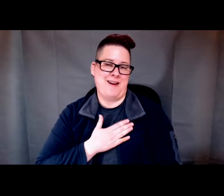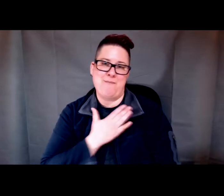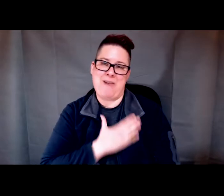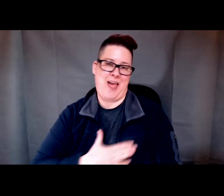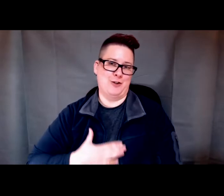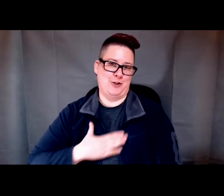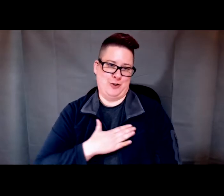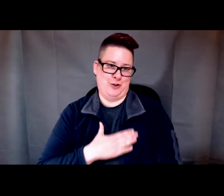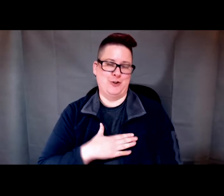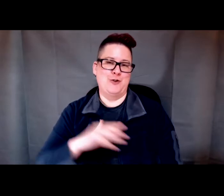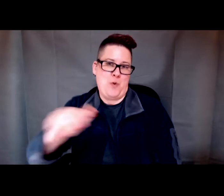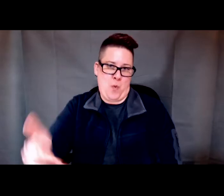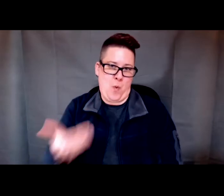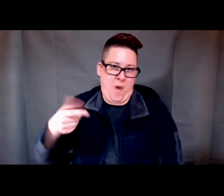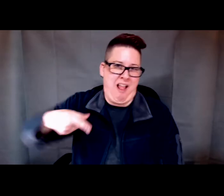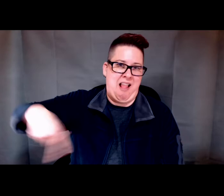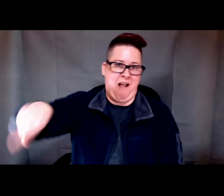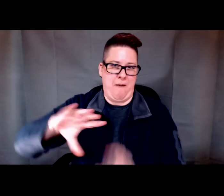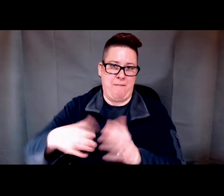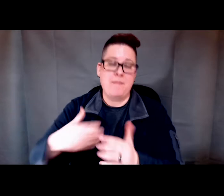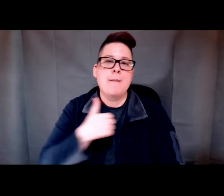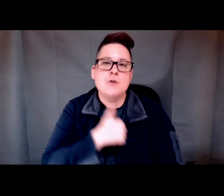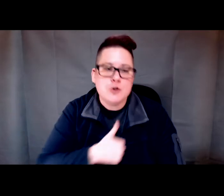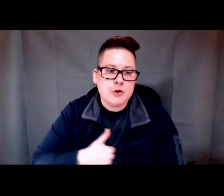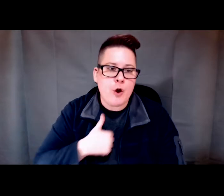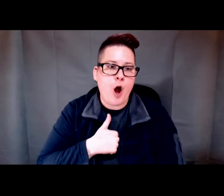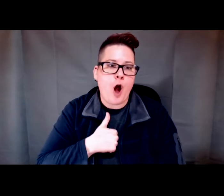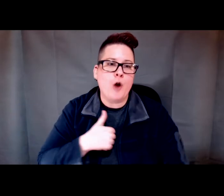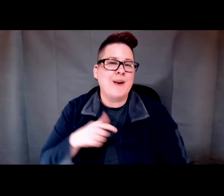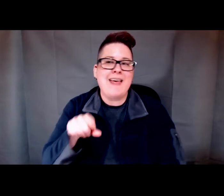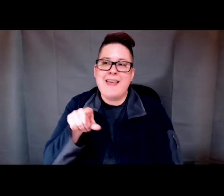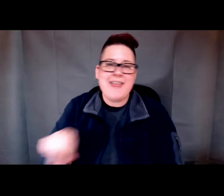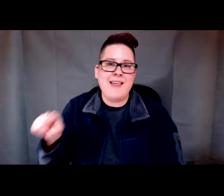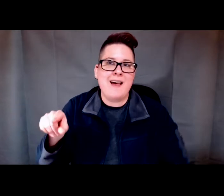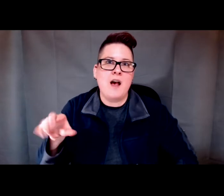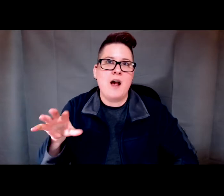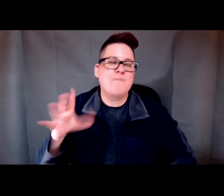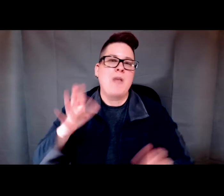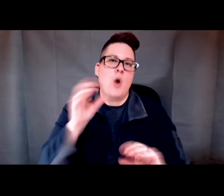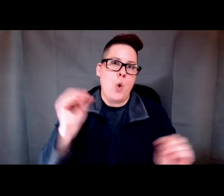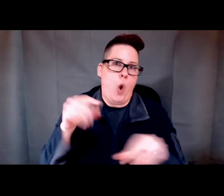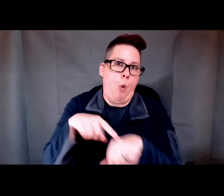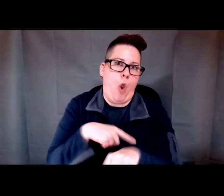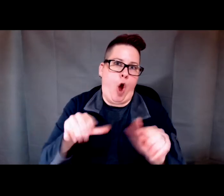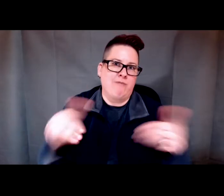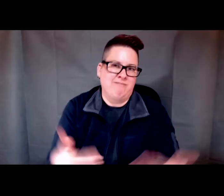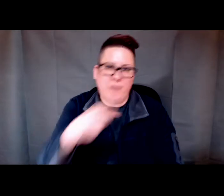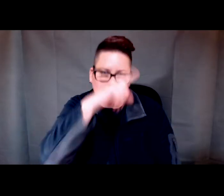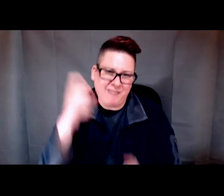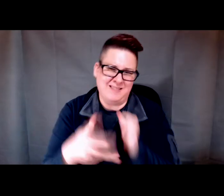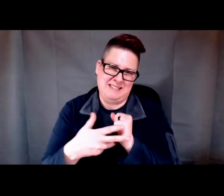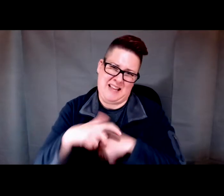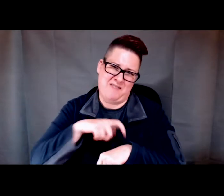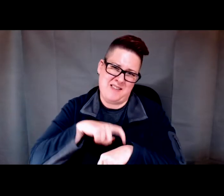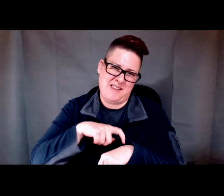pleasure to welcome all of them. I apologize that there will not be a long introduction for the sake of time,